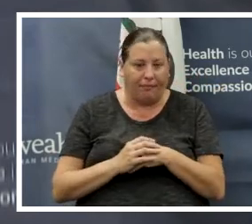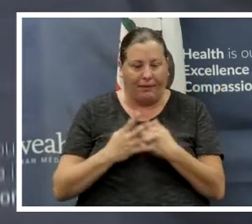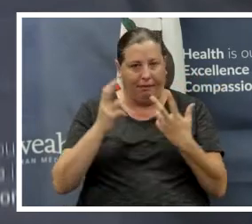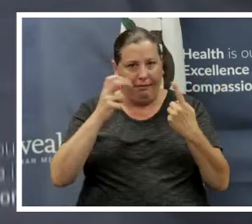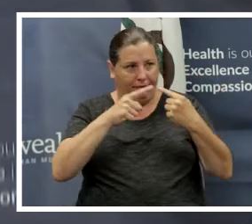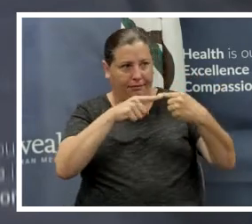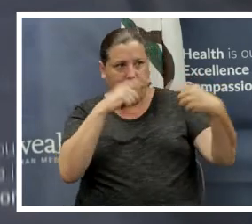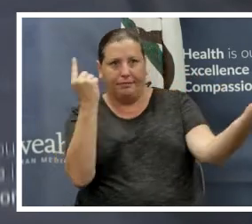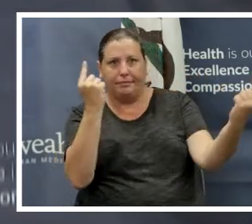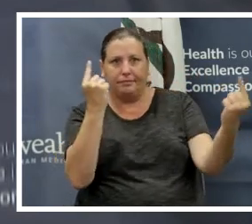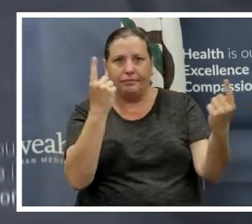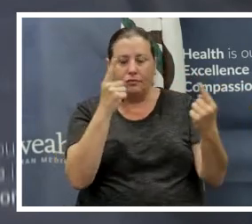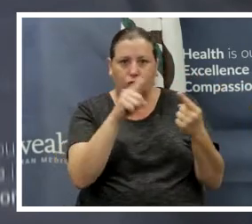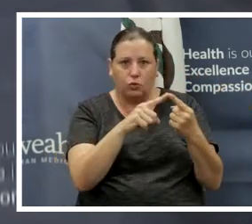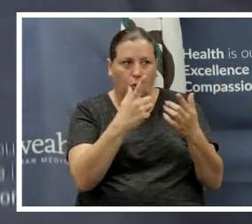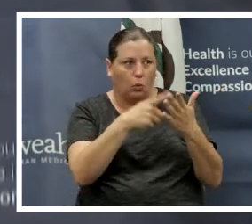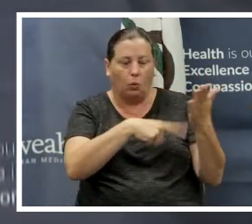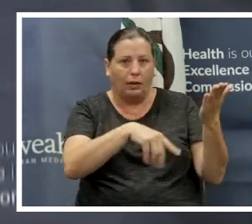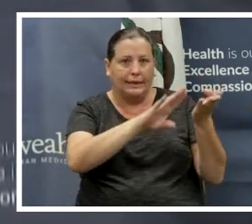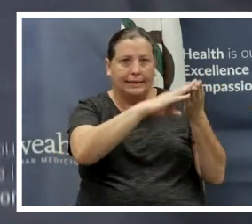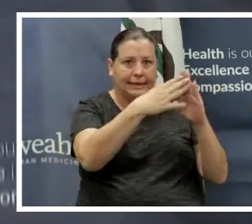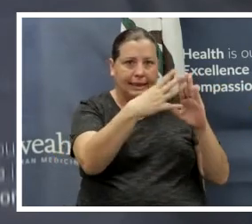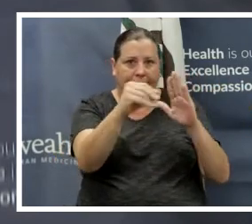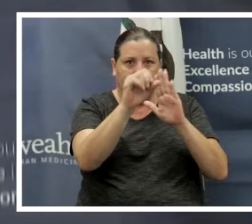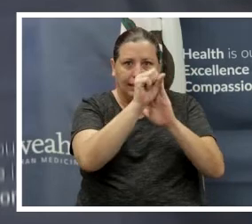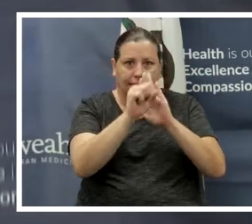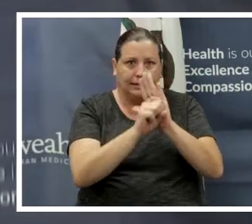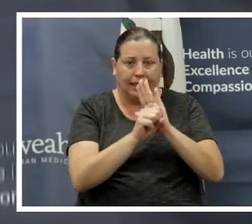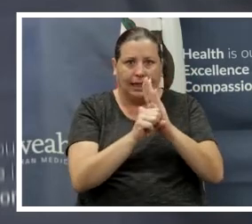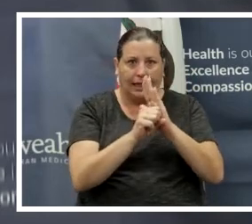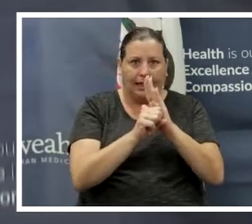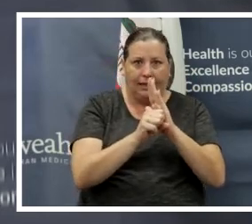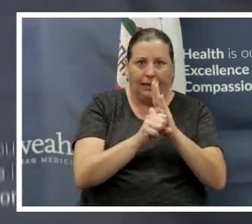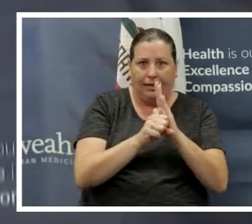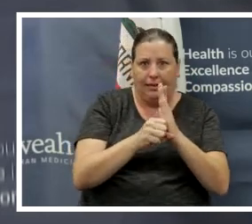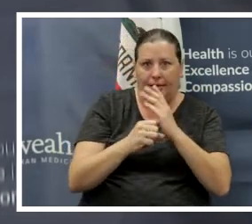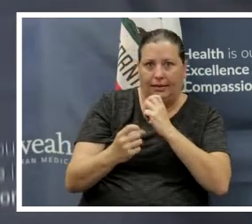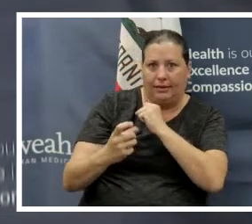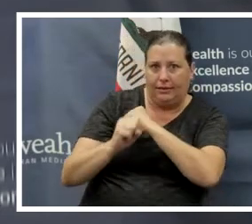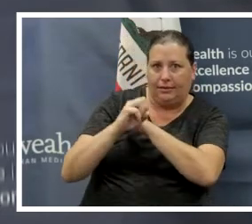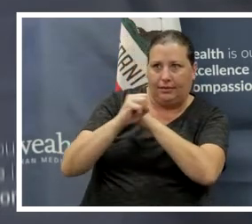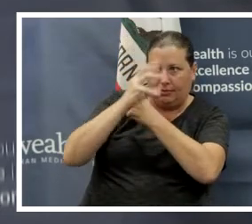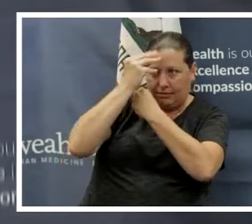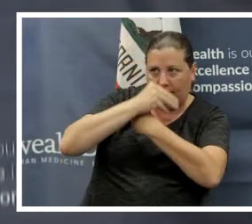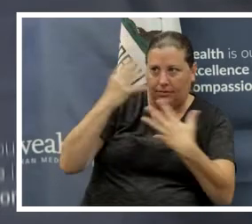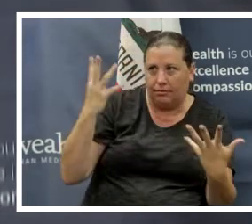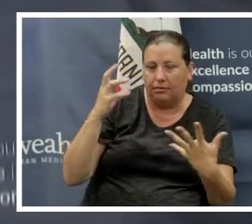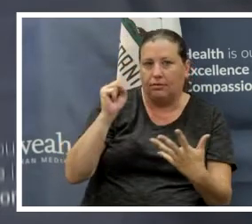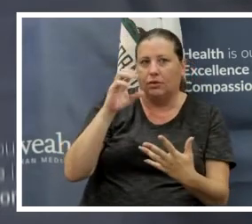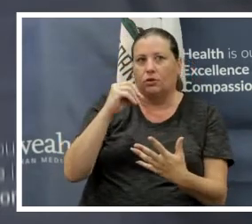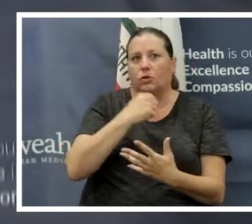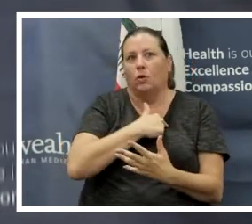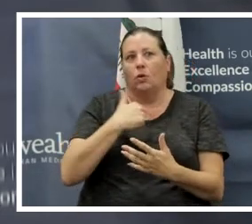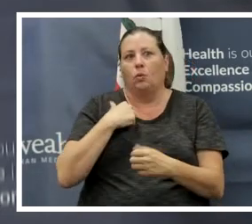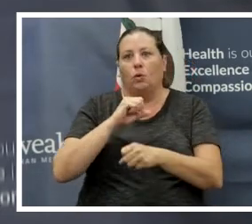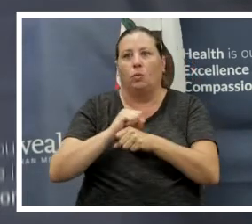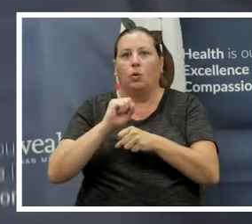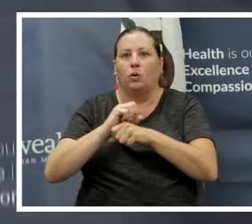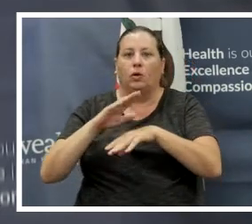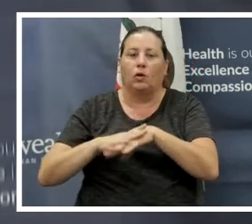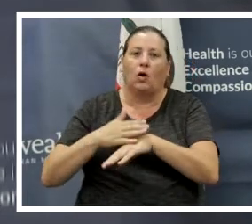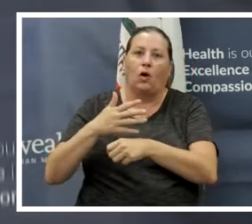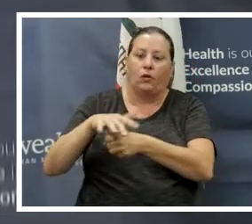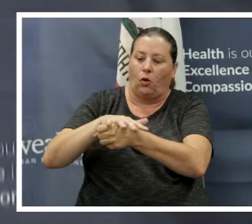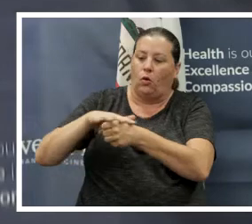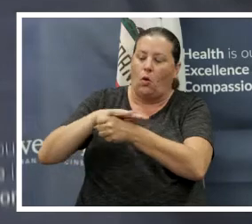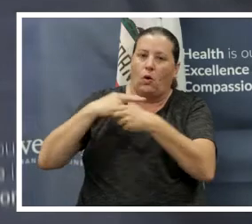contrast to what the city or what the state has been trying to promote. So we are working with our local health department and the California Department